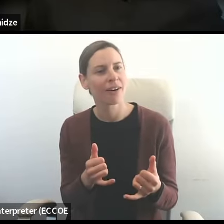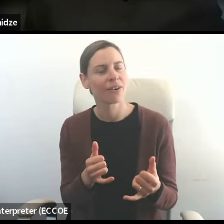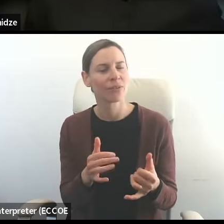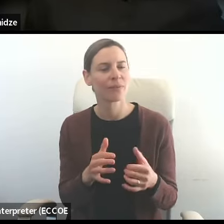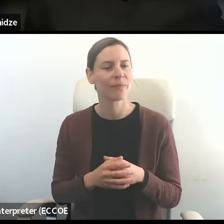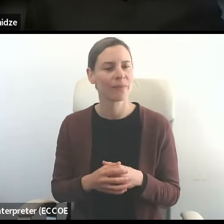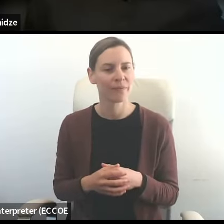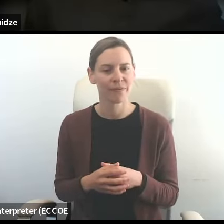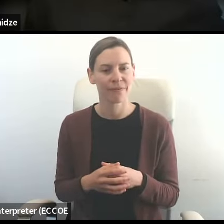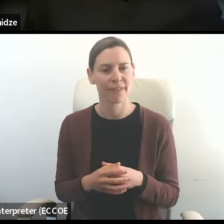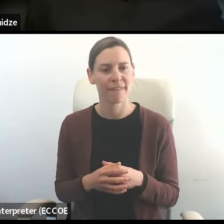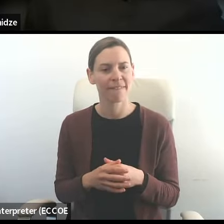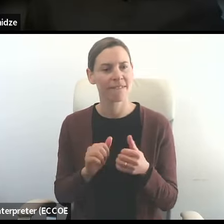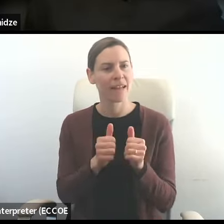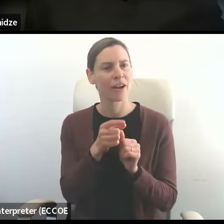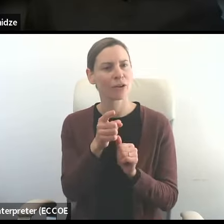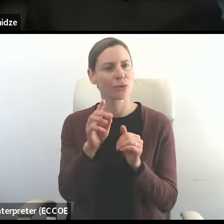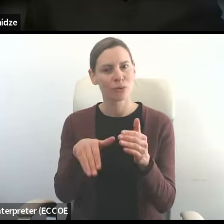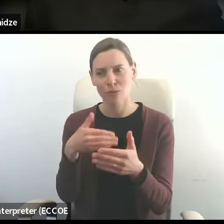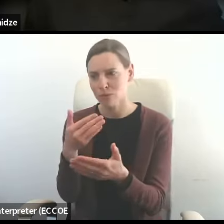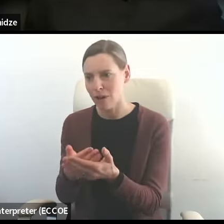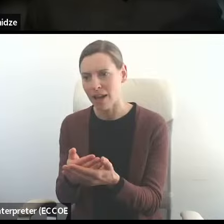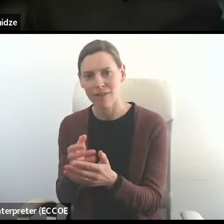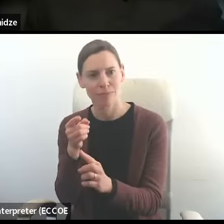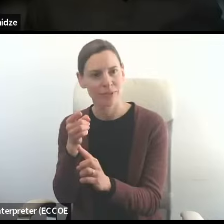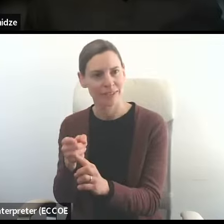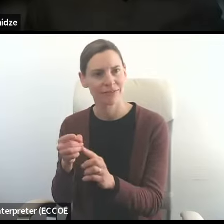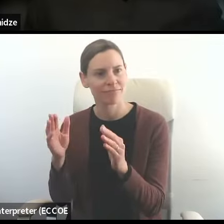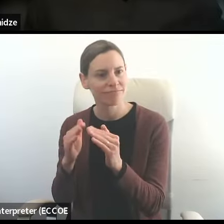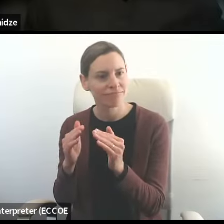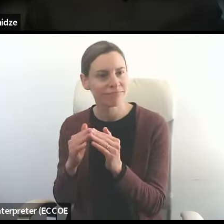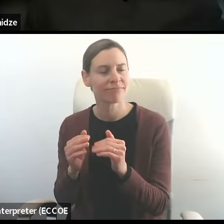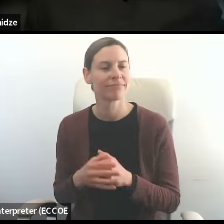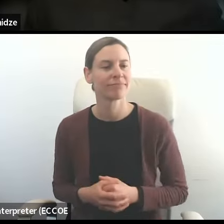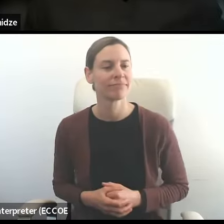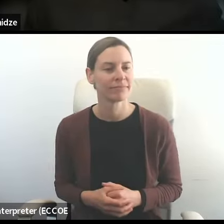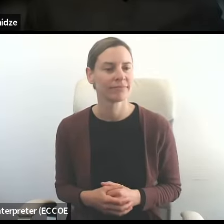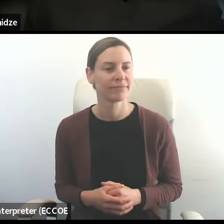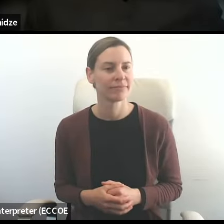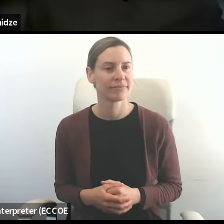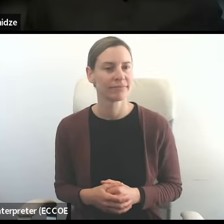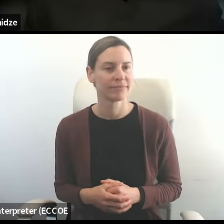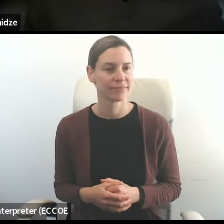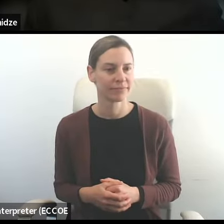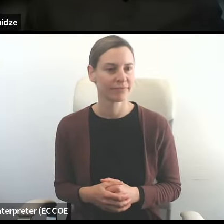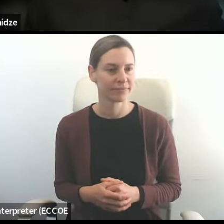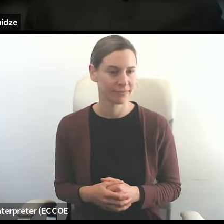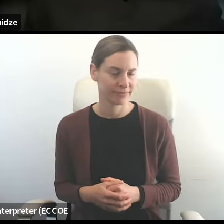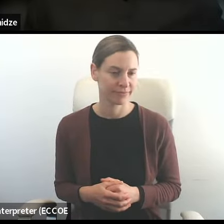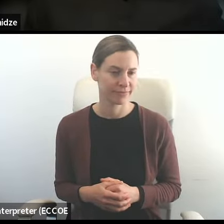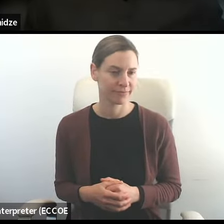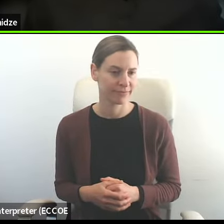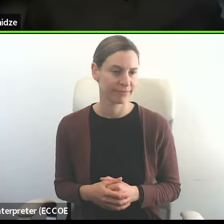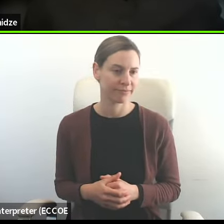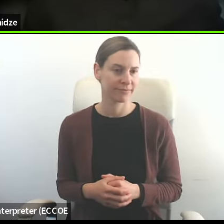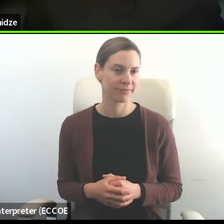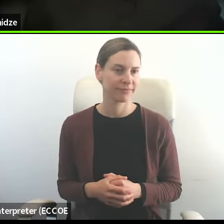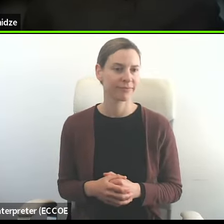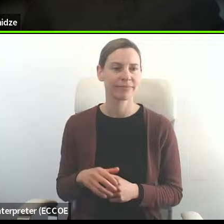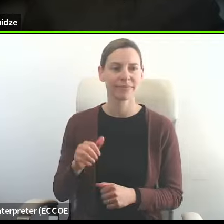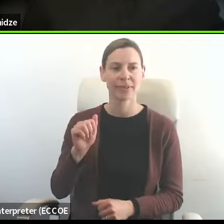how you have gotten to the places that you are.